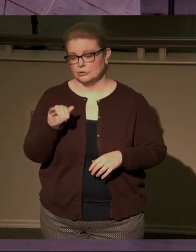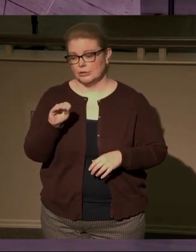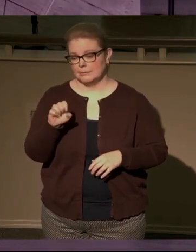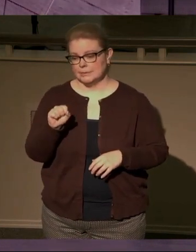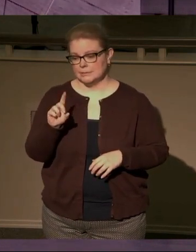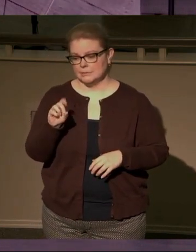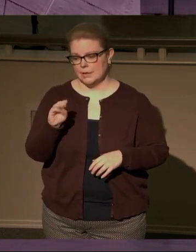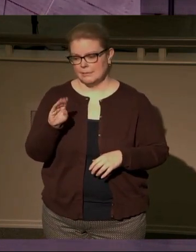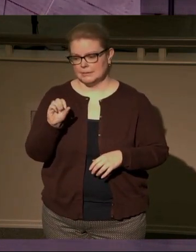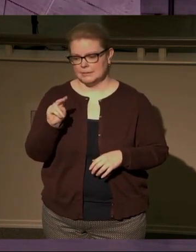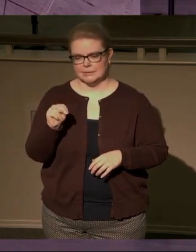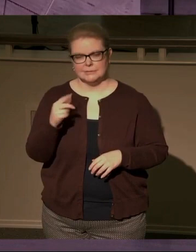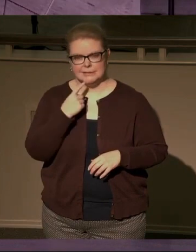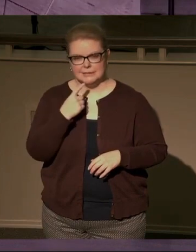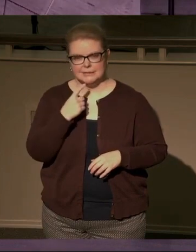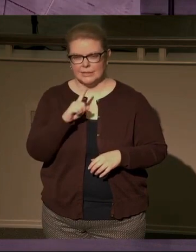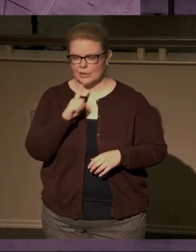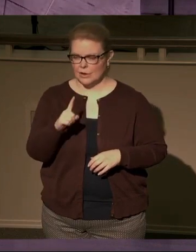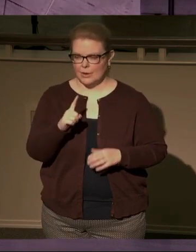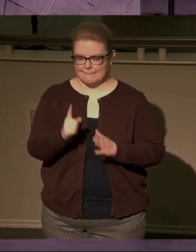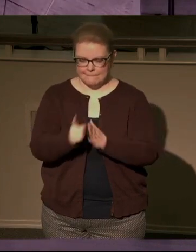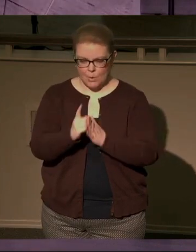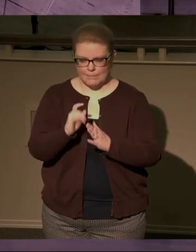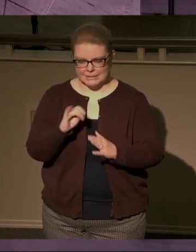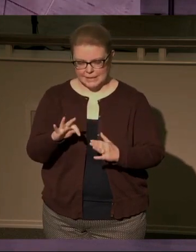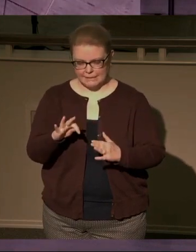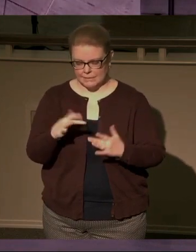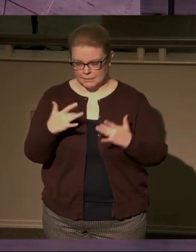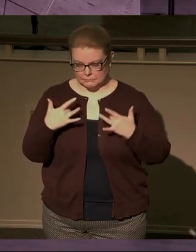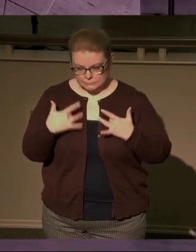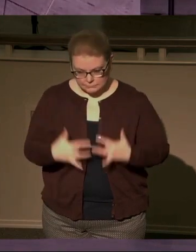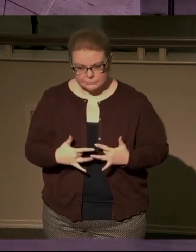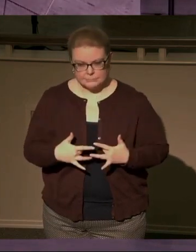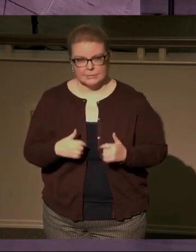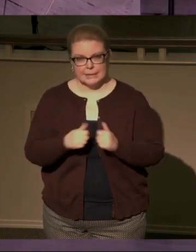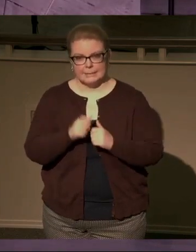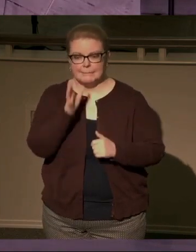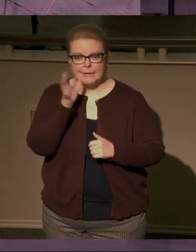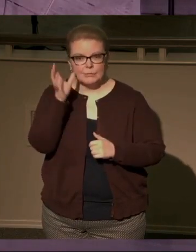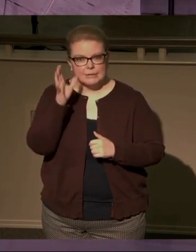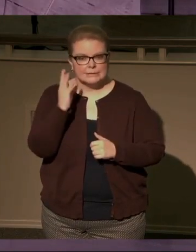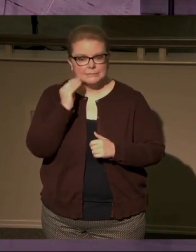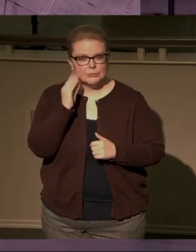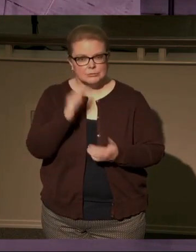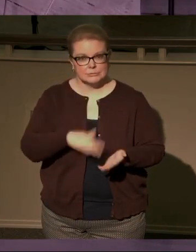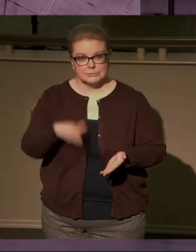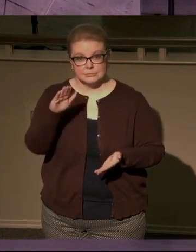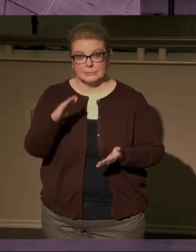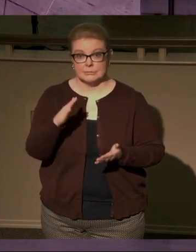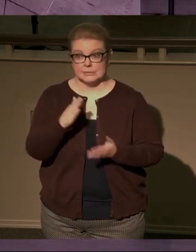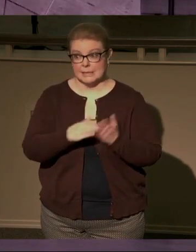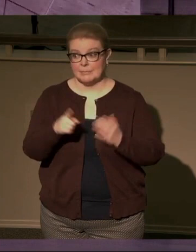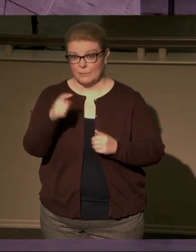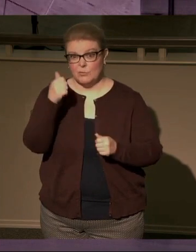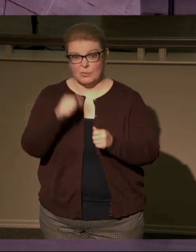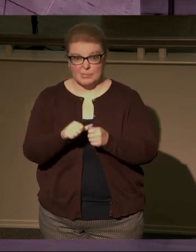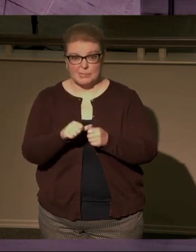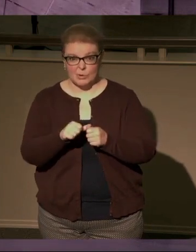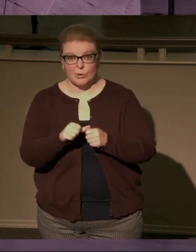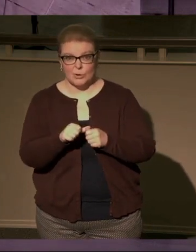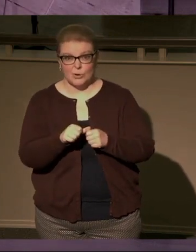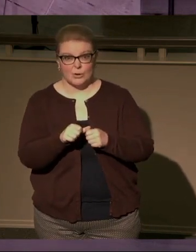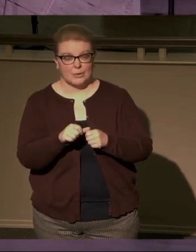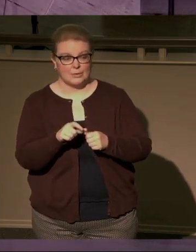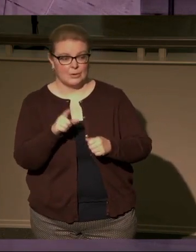horror in every parenting experience. And some of you remember when you were a kid and you brought the moment of horror on your